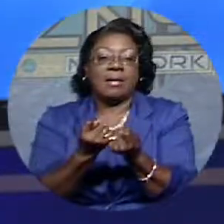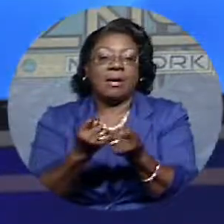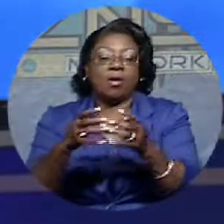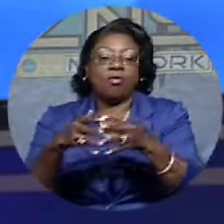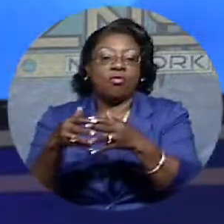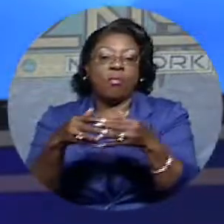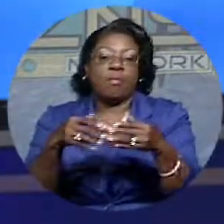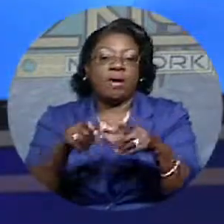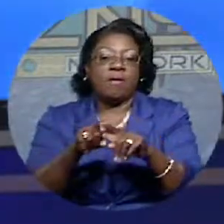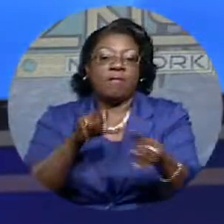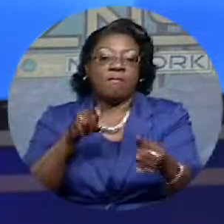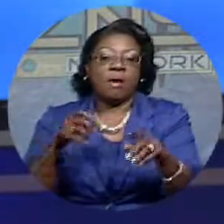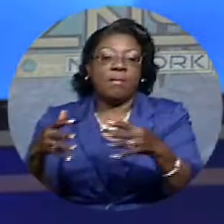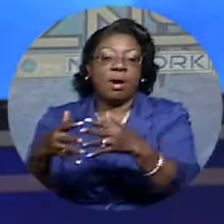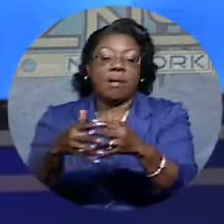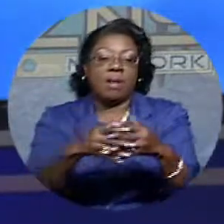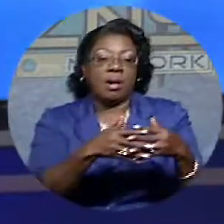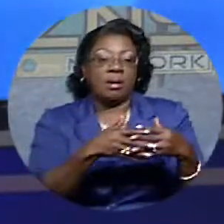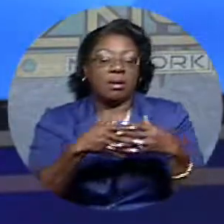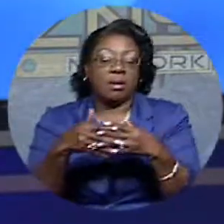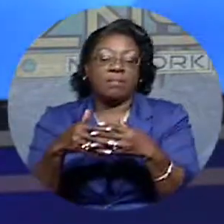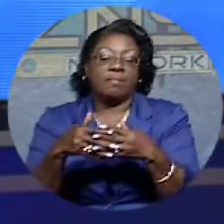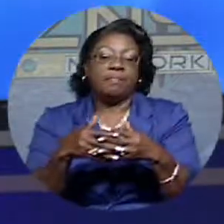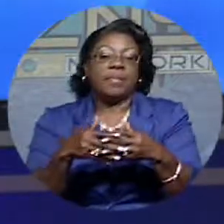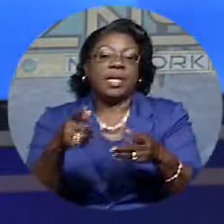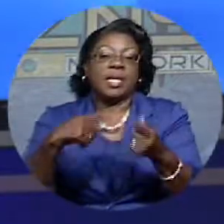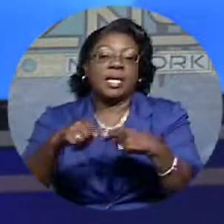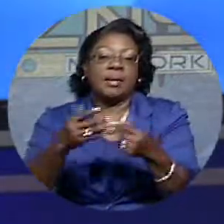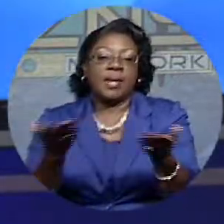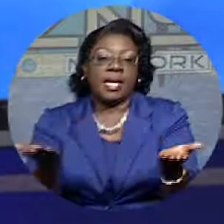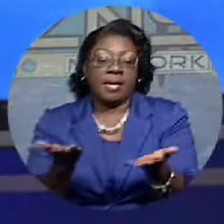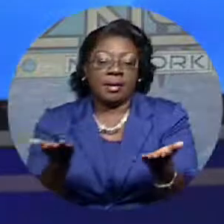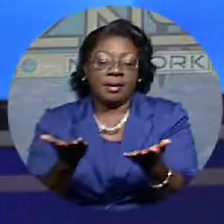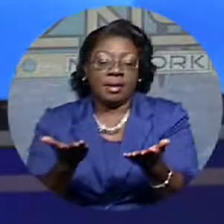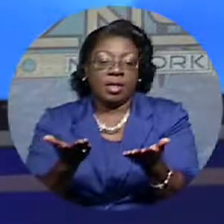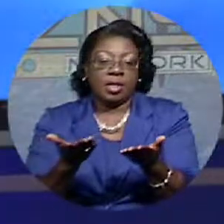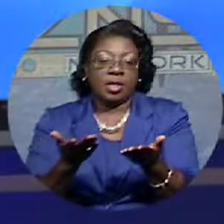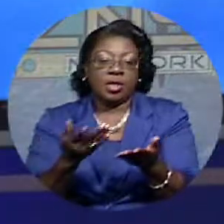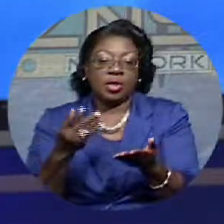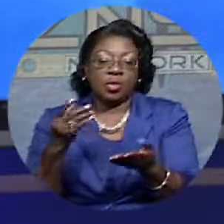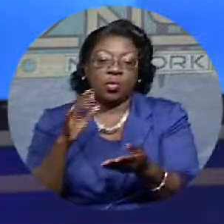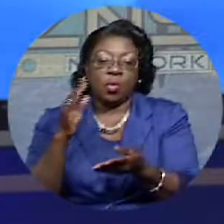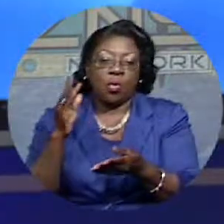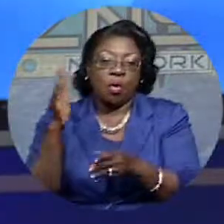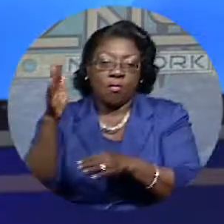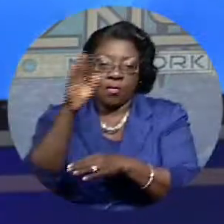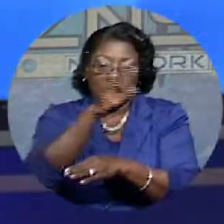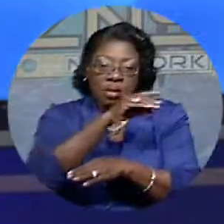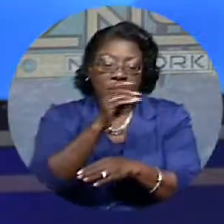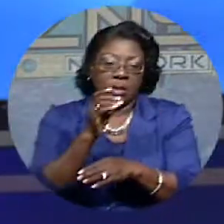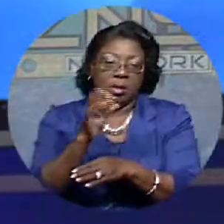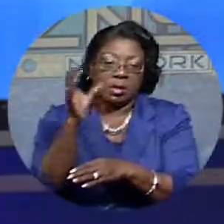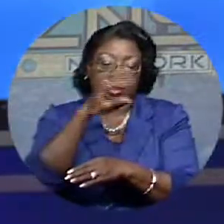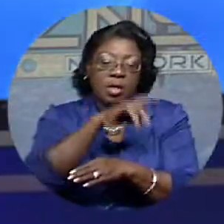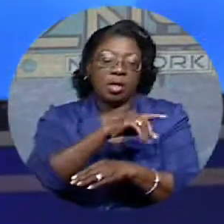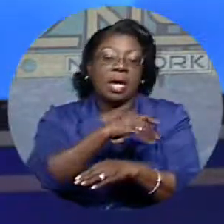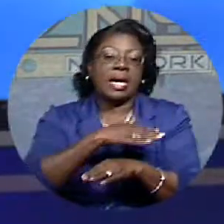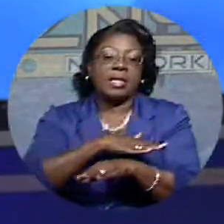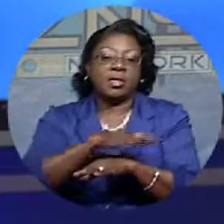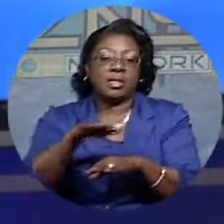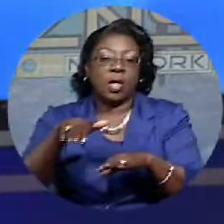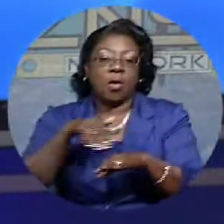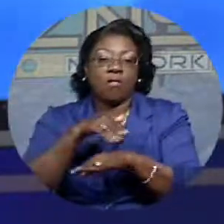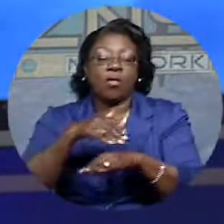Federal Aviation Administration, or FAA, is in the capital auditing the overall safety regime of the country's